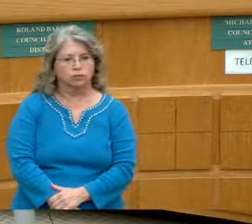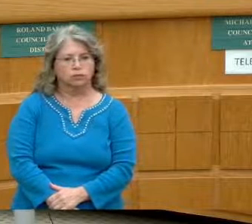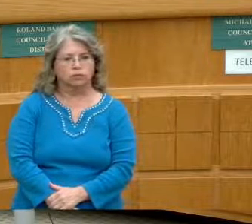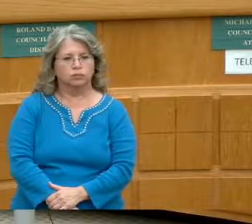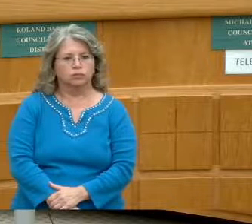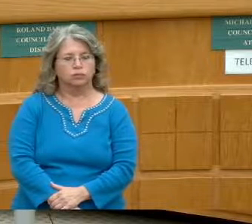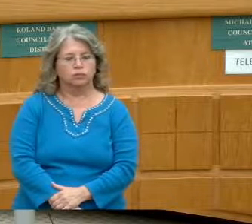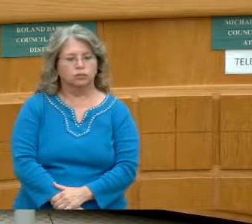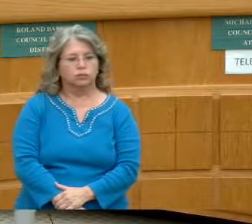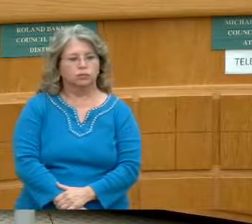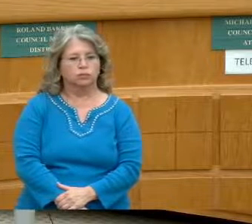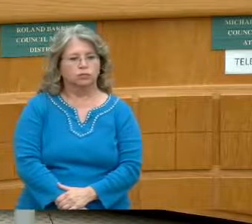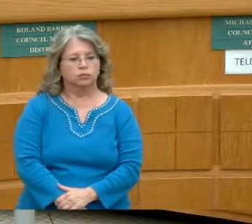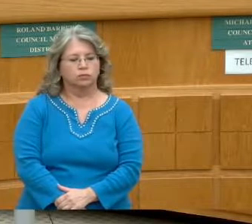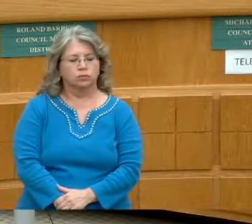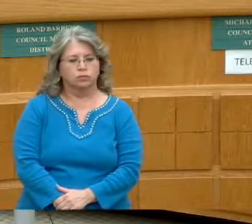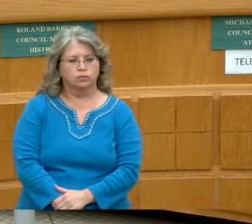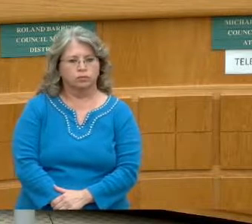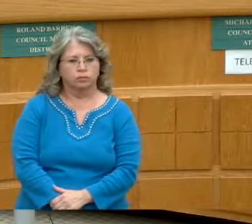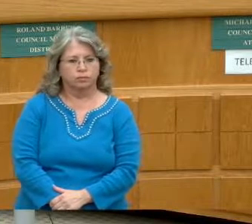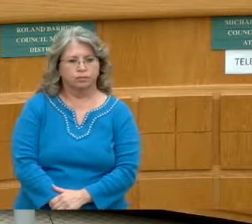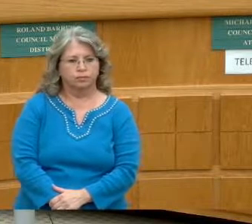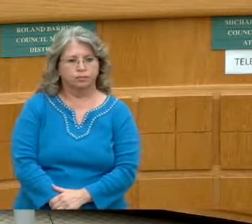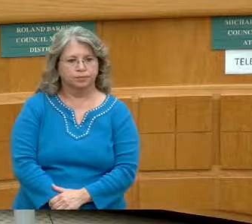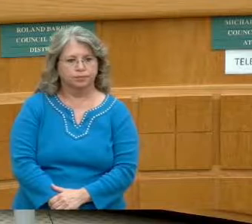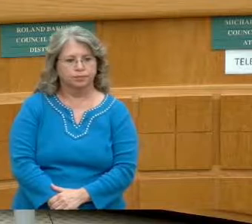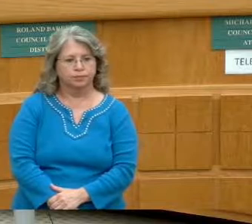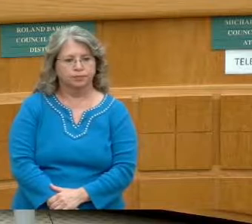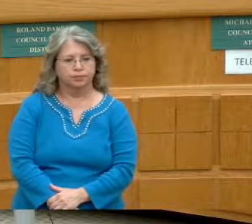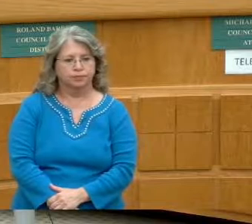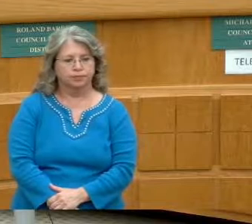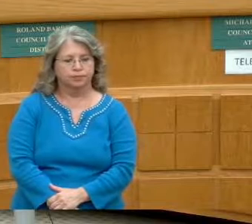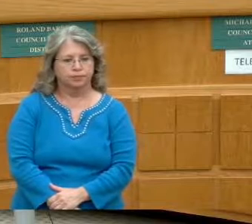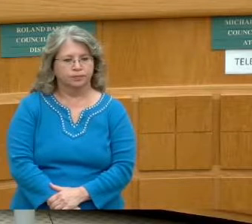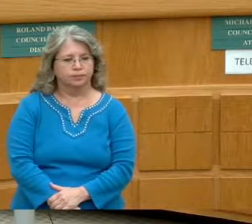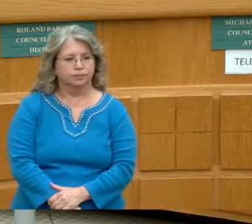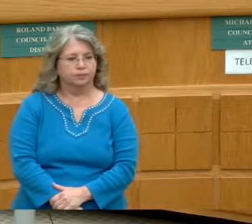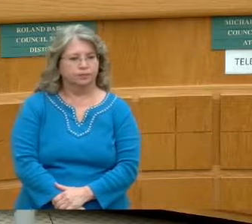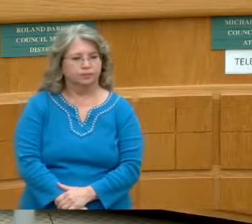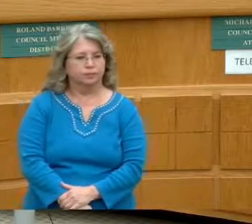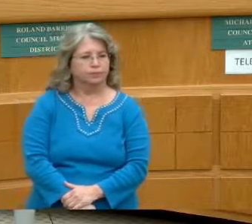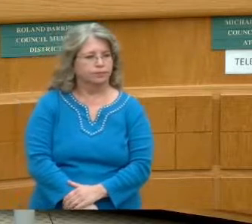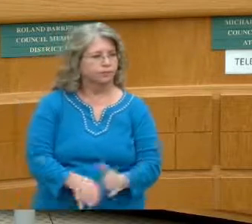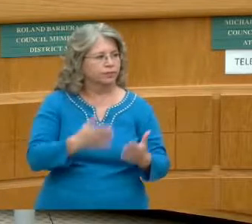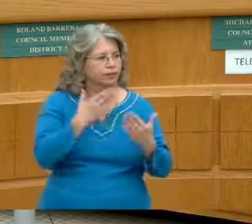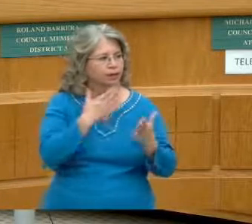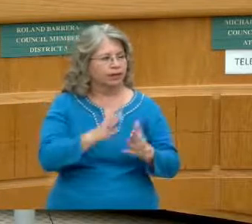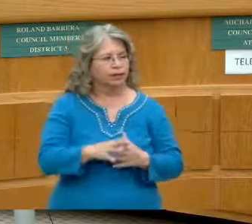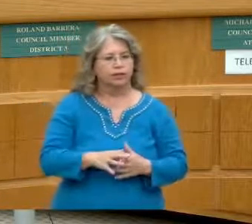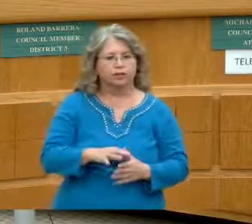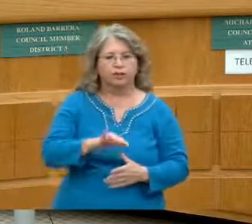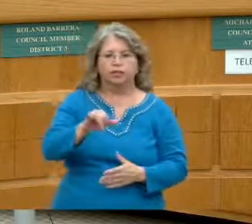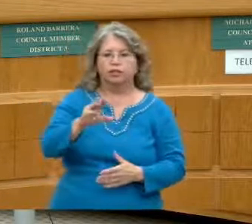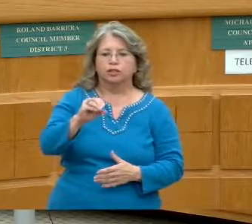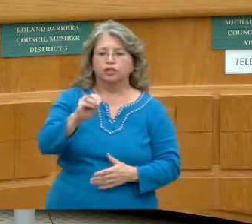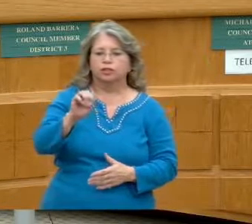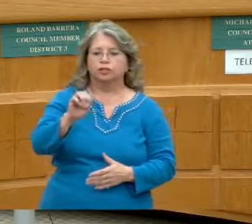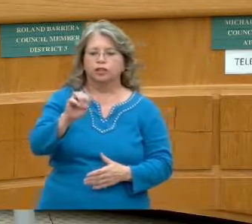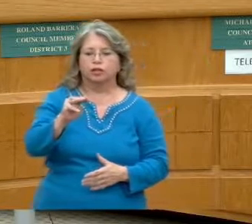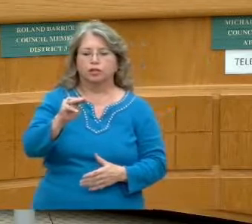cooperación. Aún nos quedan muchos retos, pero sabemos que contaremos con su ayuda. Thank you. Joe McComb,